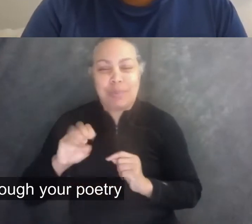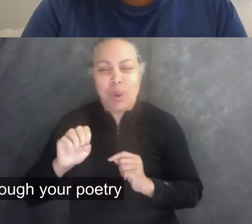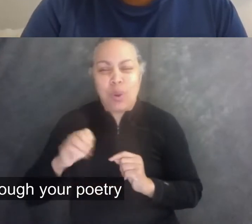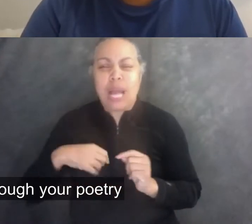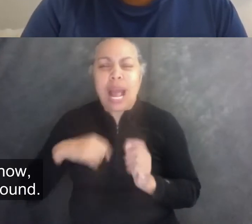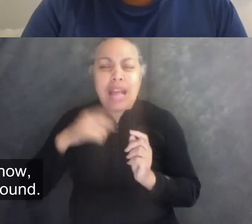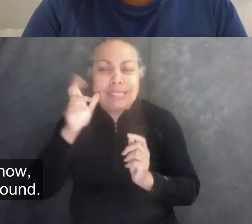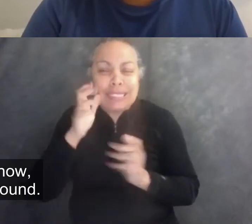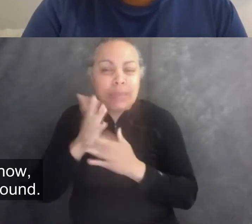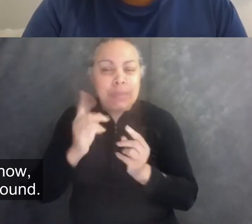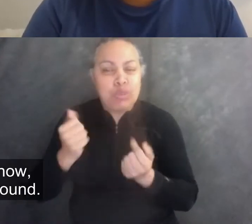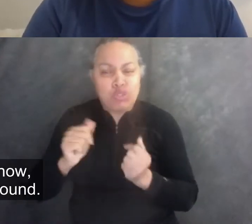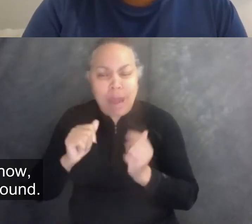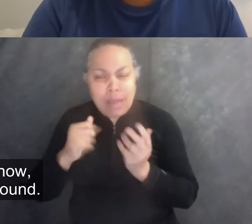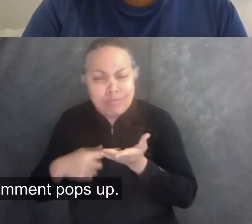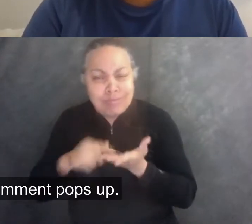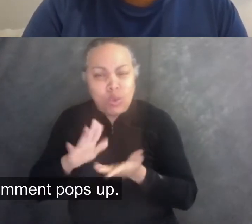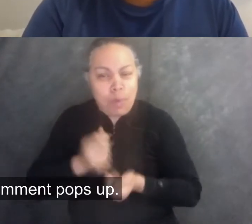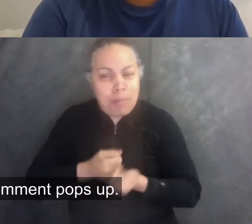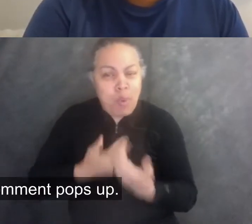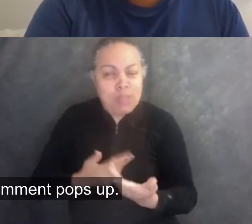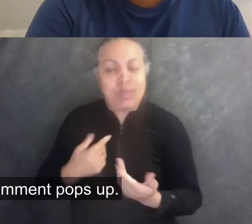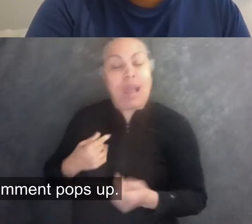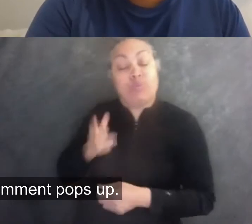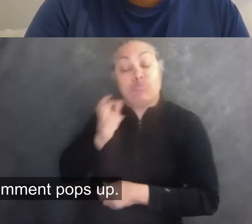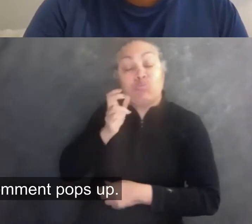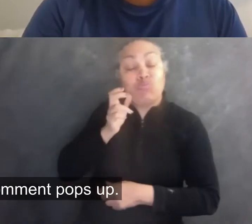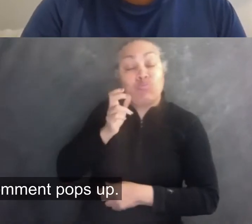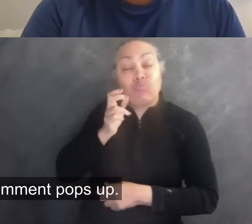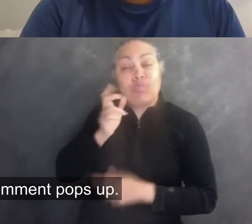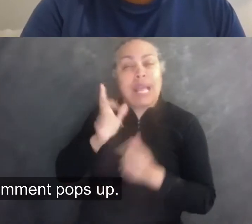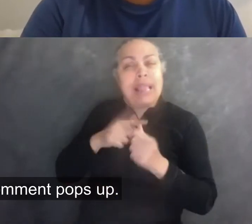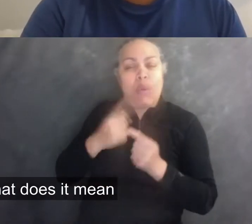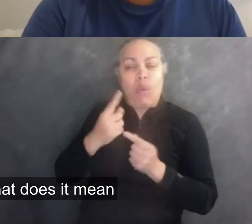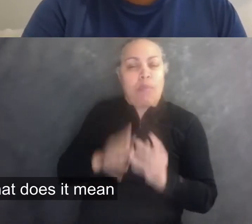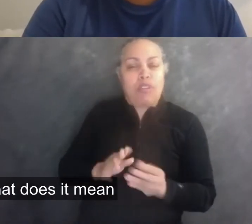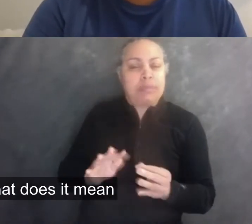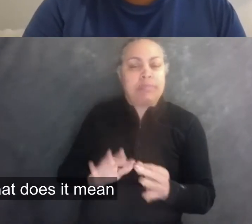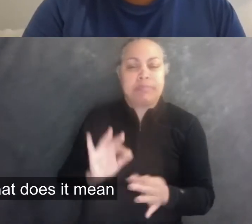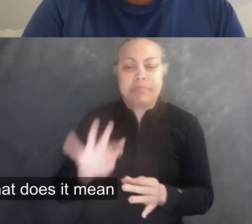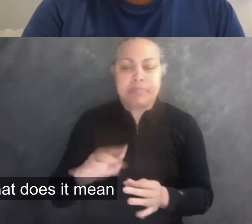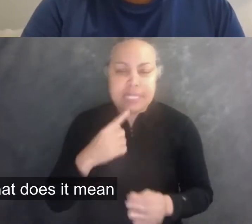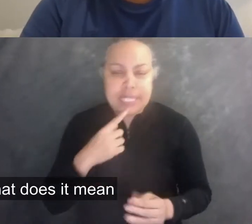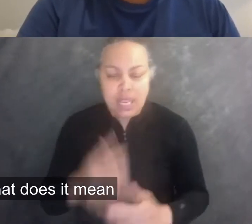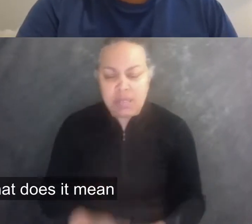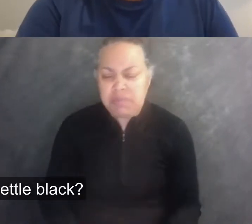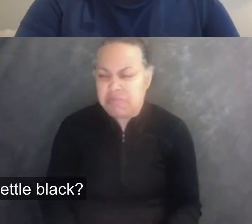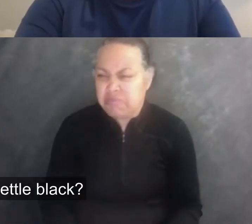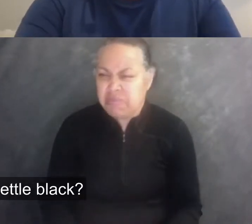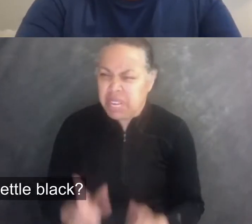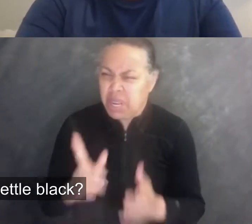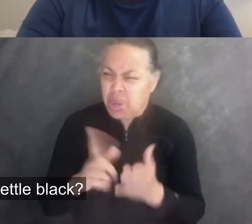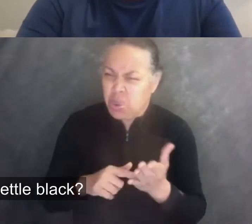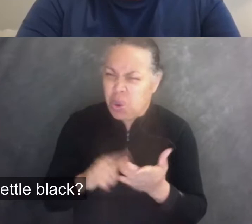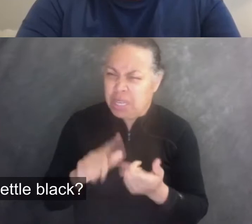poetry, and just, it's in the background, and all of a sudden this comment pops up. Somebody says, "Well, what does it mean for the